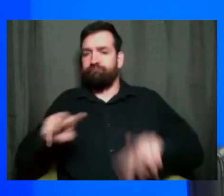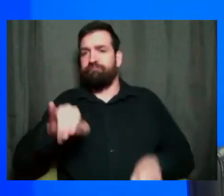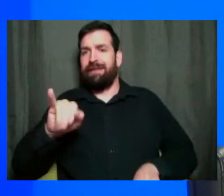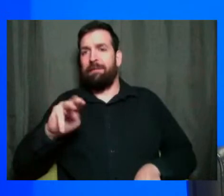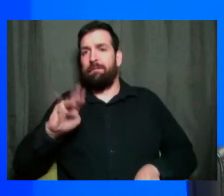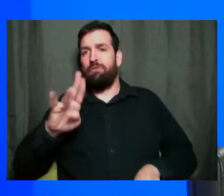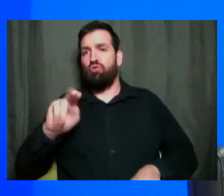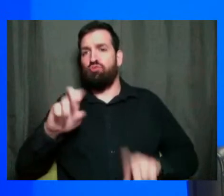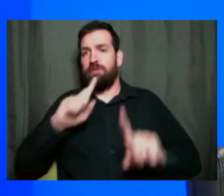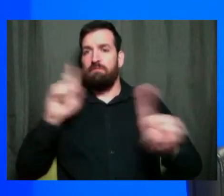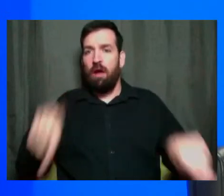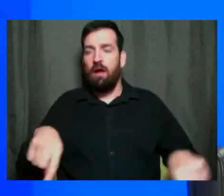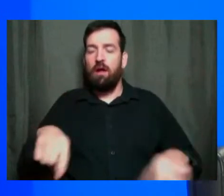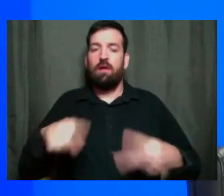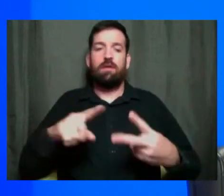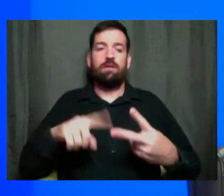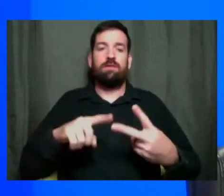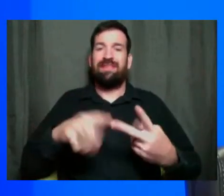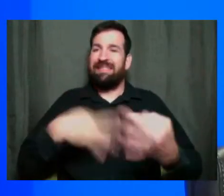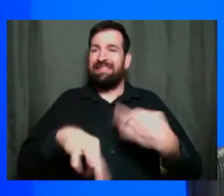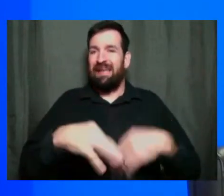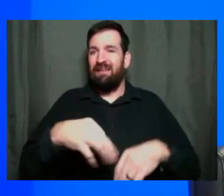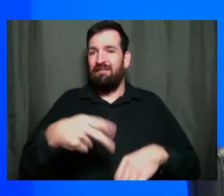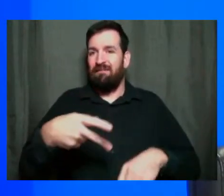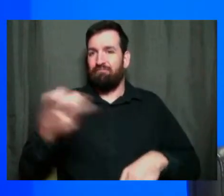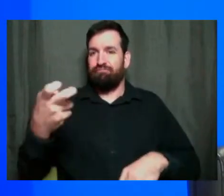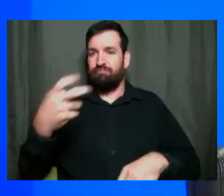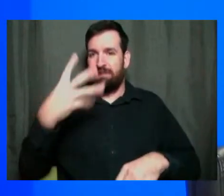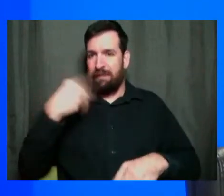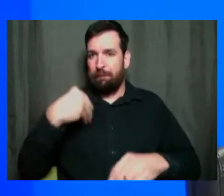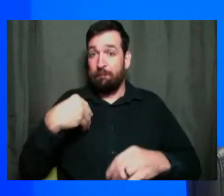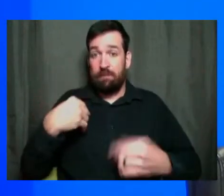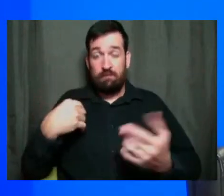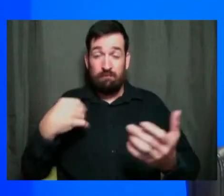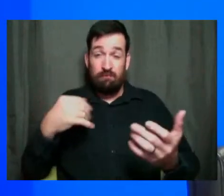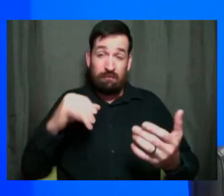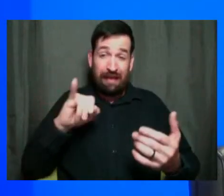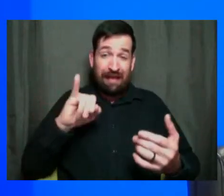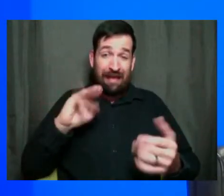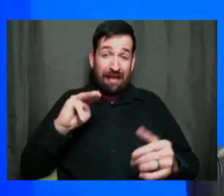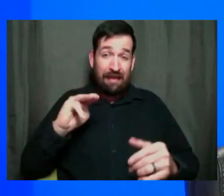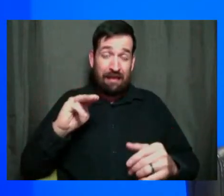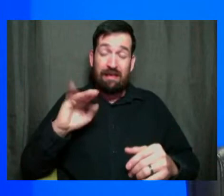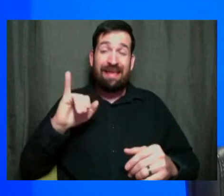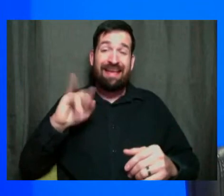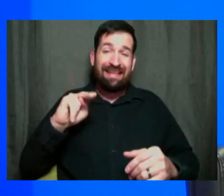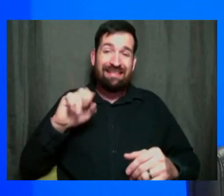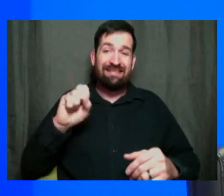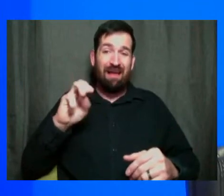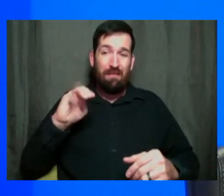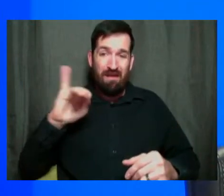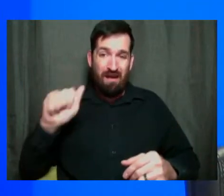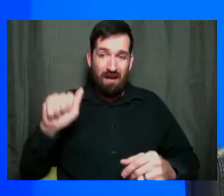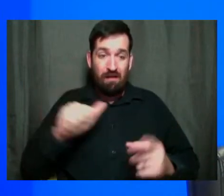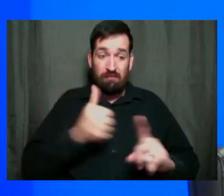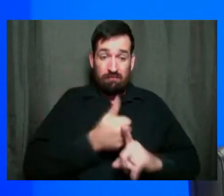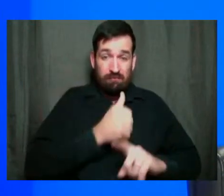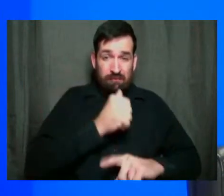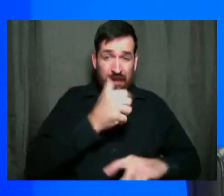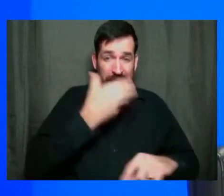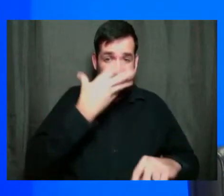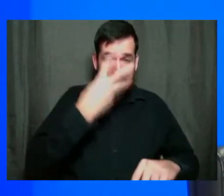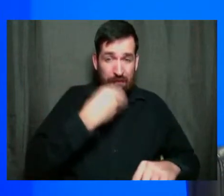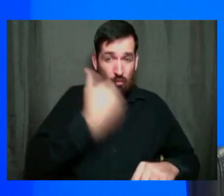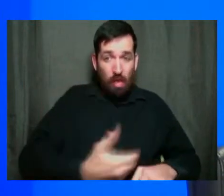of sleep deprivation. Now, does that actually occur when it's more of insomnia where the patient is just not sleeping well versus this is kind of artificially